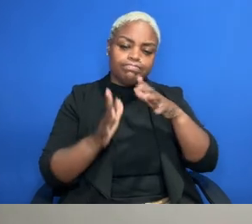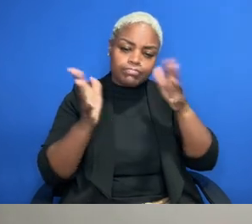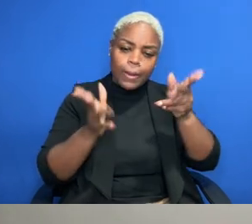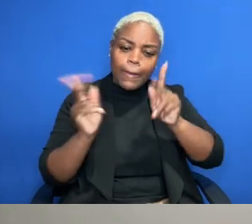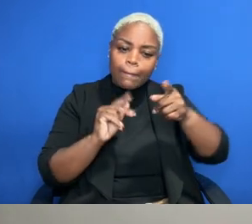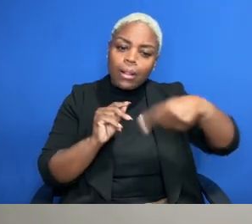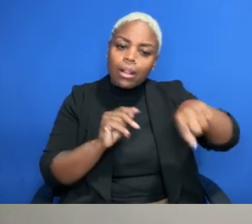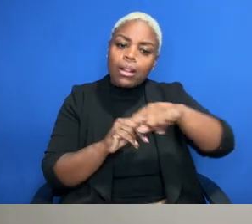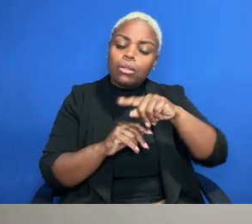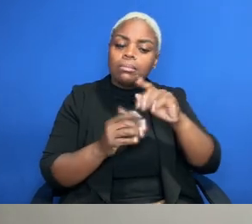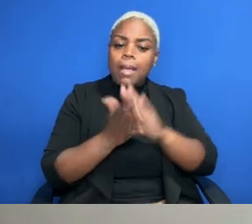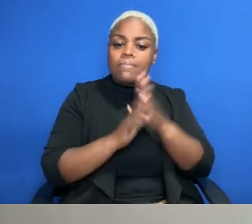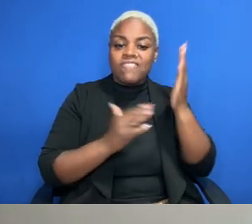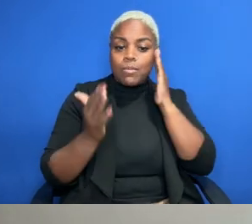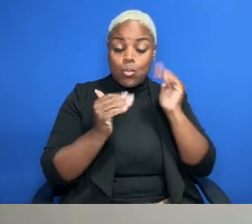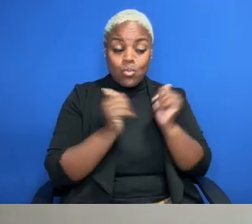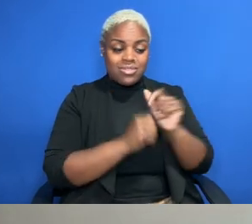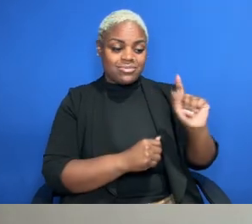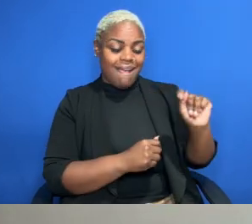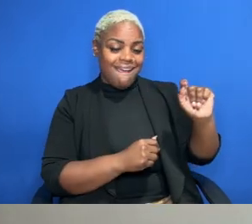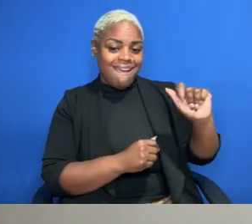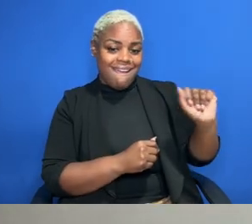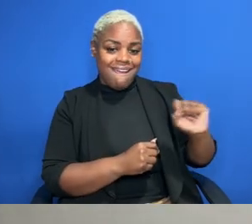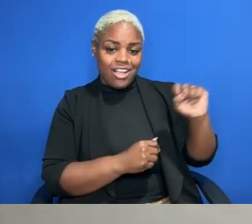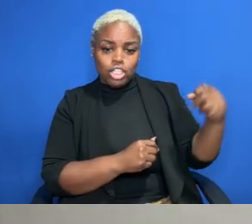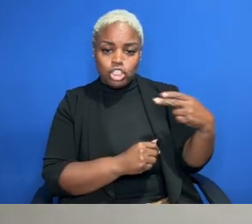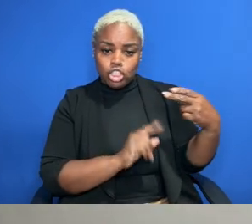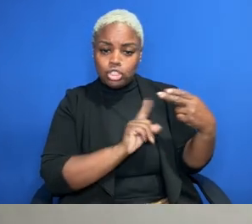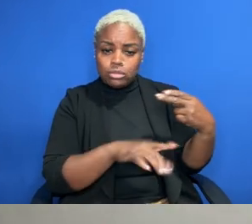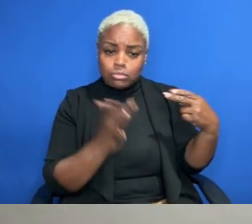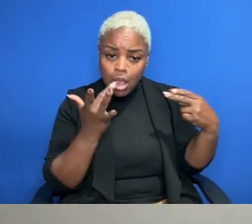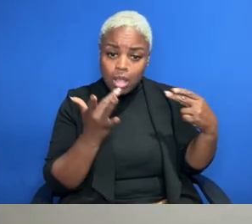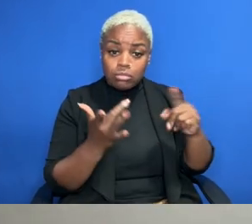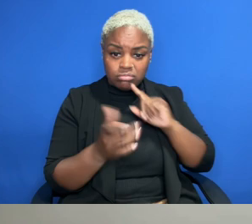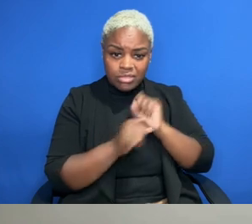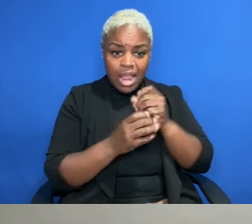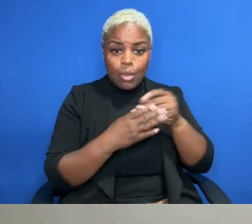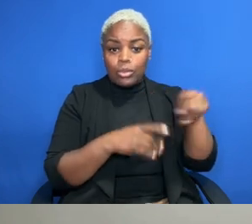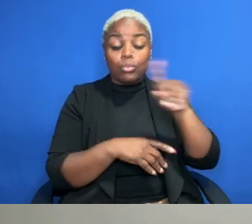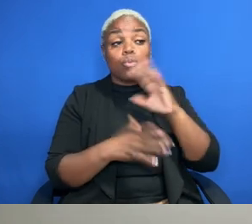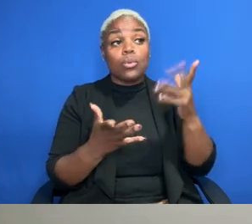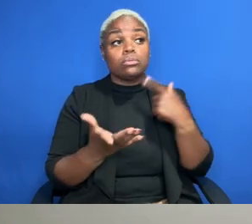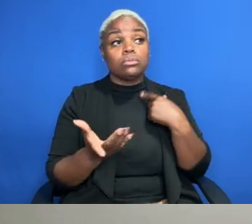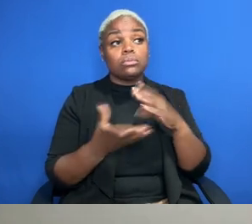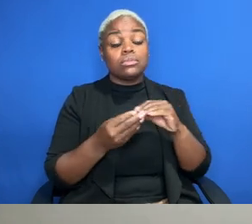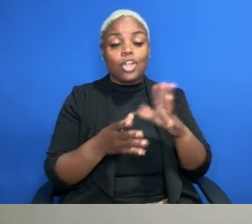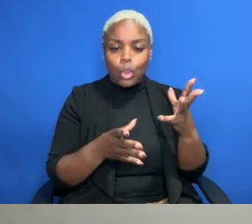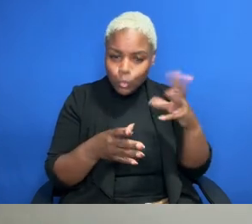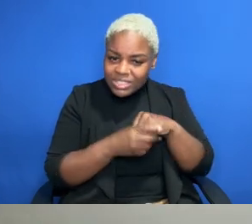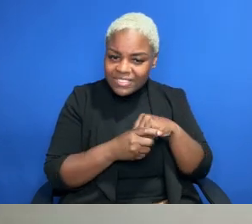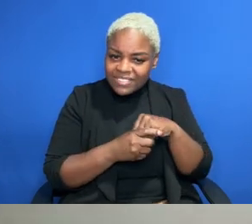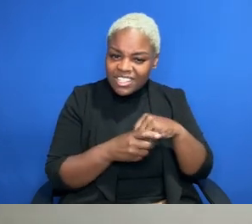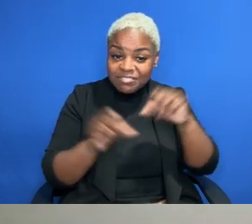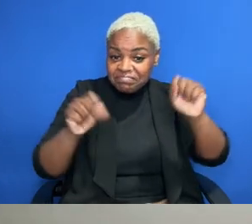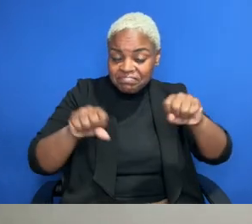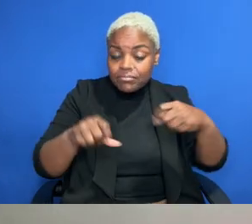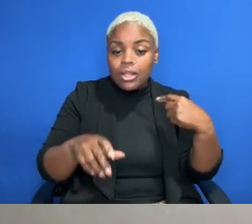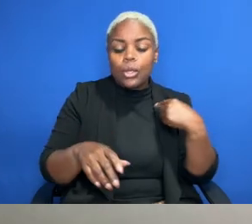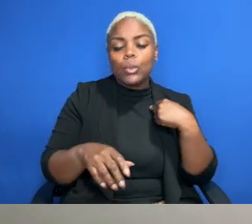network. So I really encourage people to become familiar with TASH and see what's out